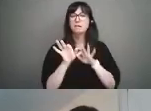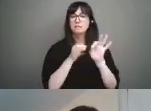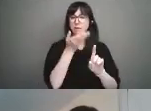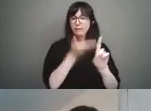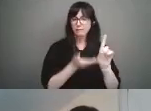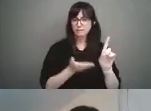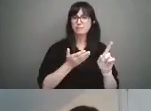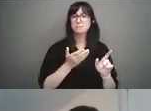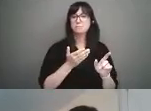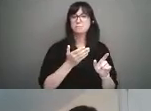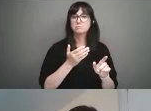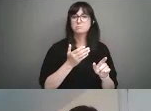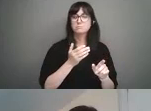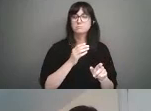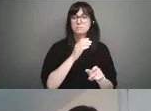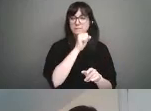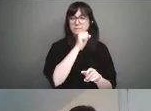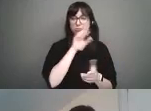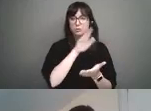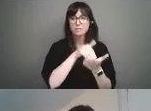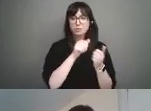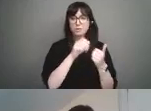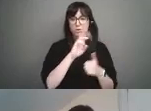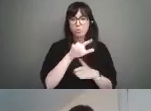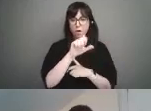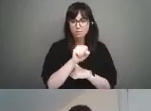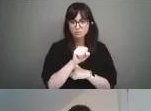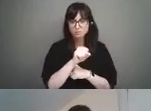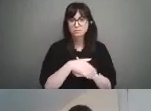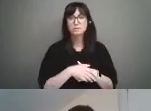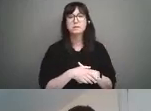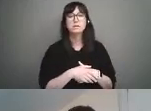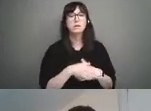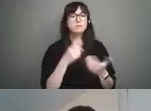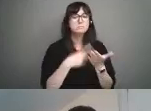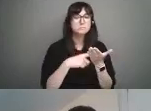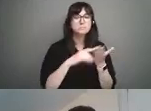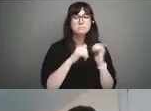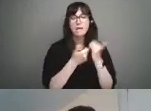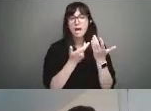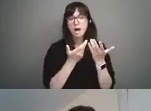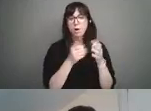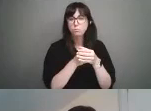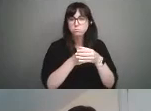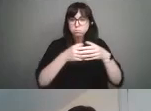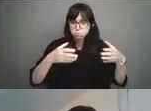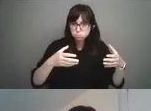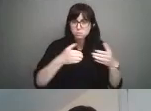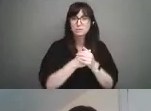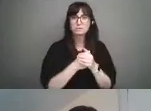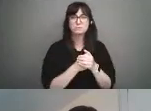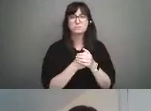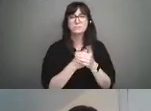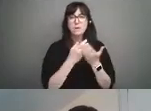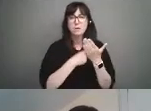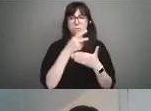Centers Without Walls, and I'll talk about how they have grown how our program has